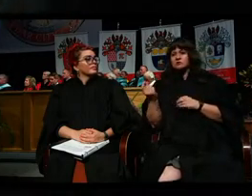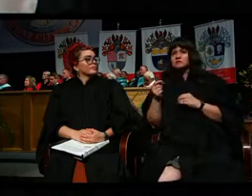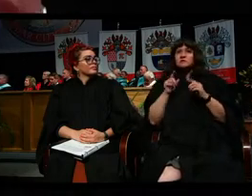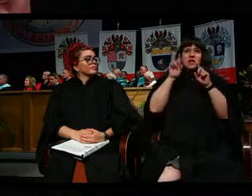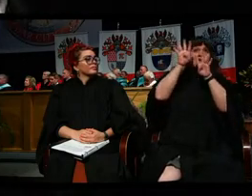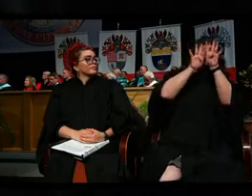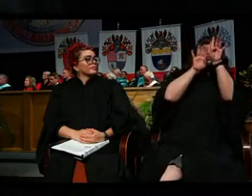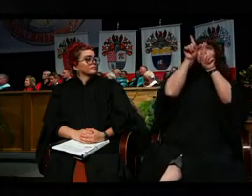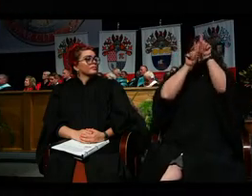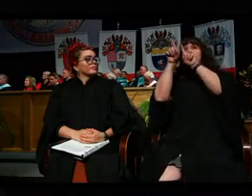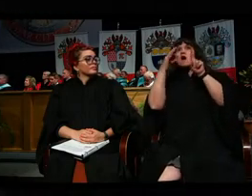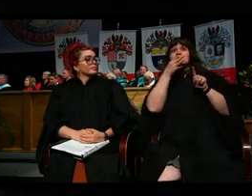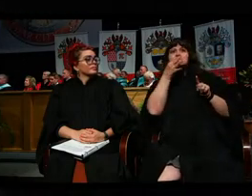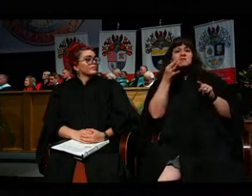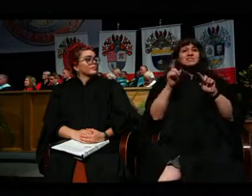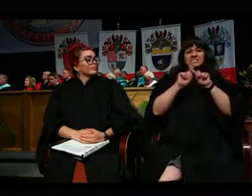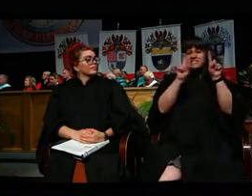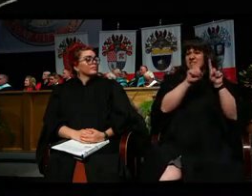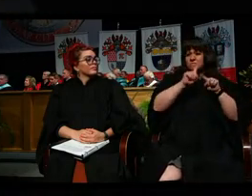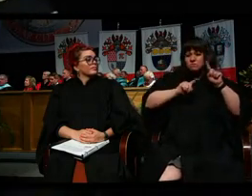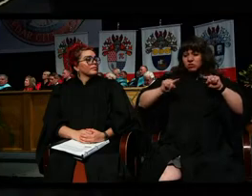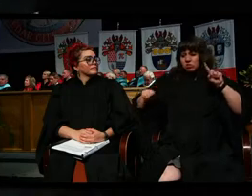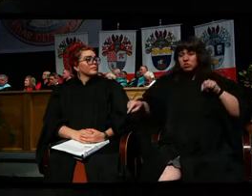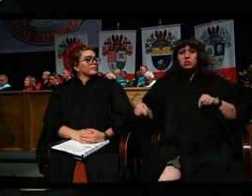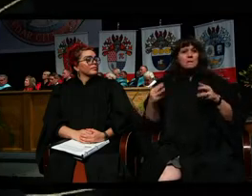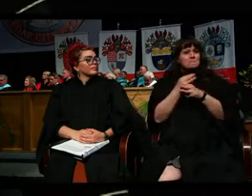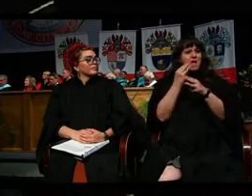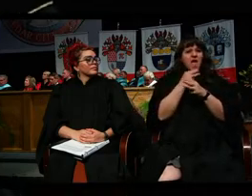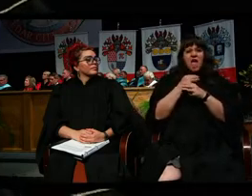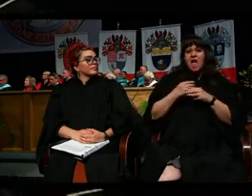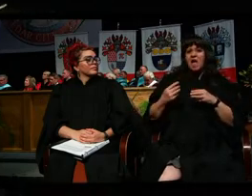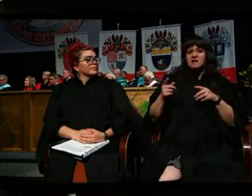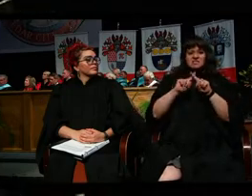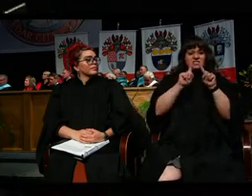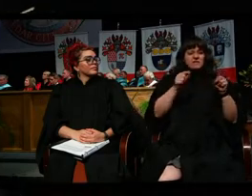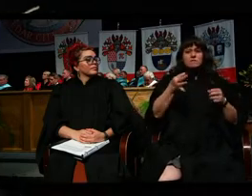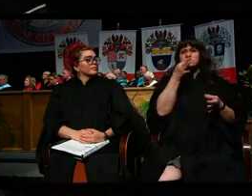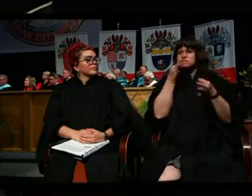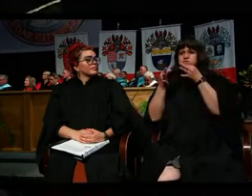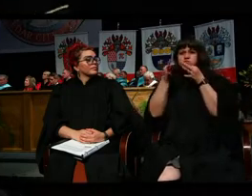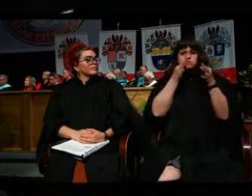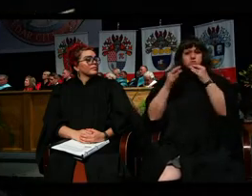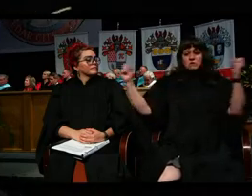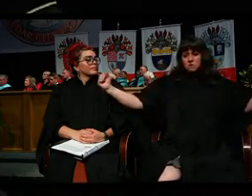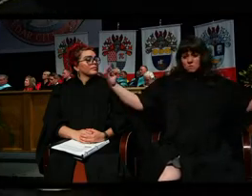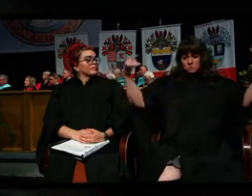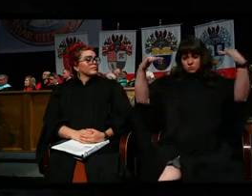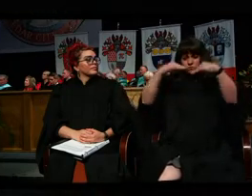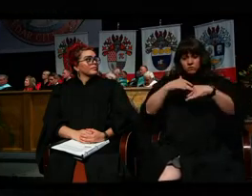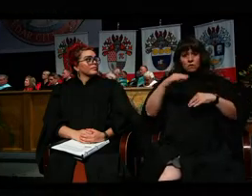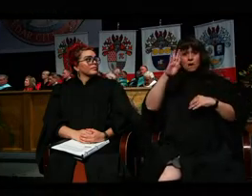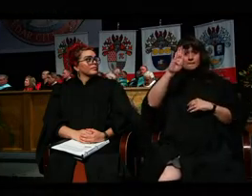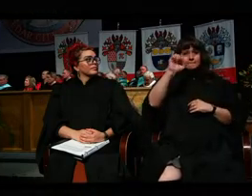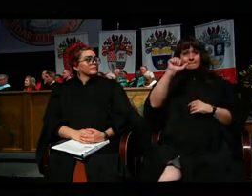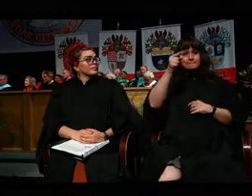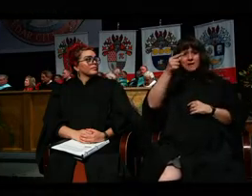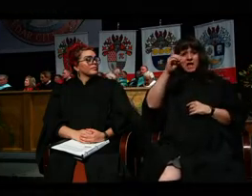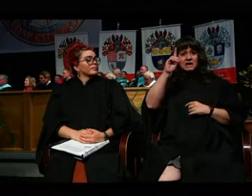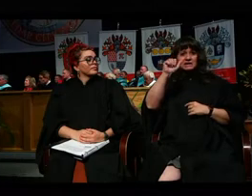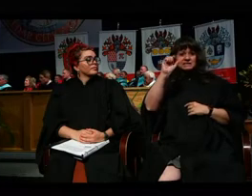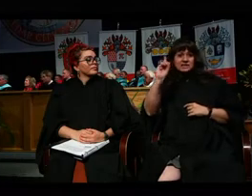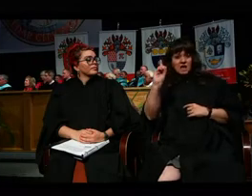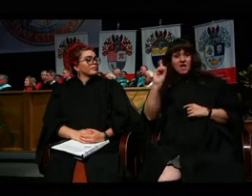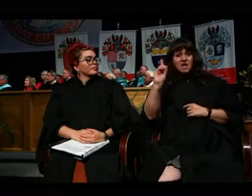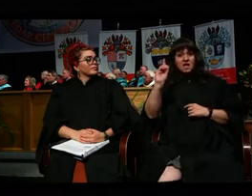astronomers, engineers, mathematicians. The very brightest that the world had to offer came to Baghdad. It was the center, or at least one of the